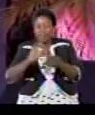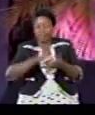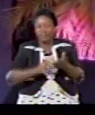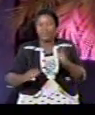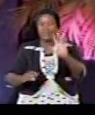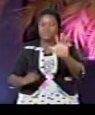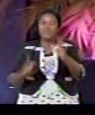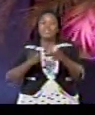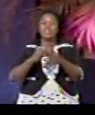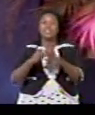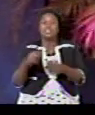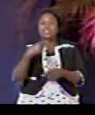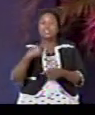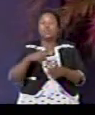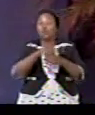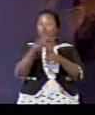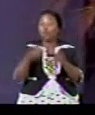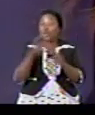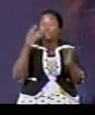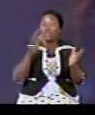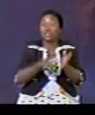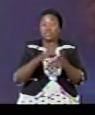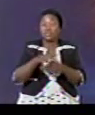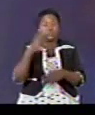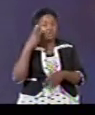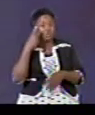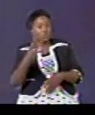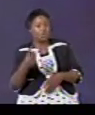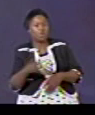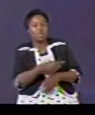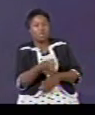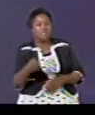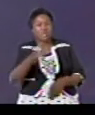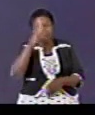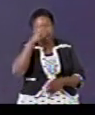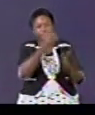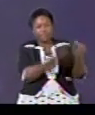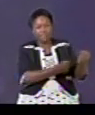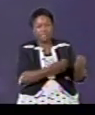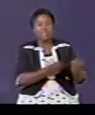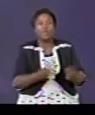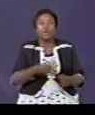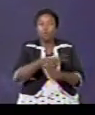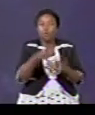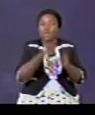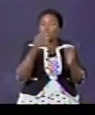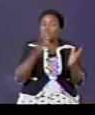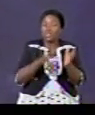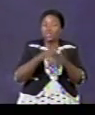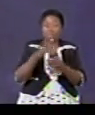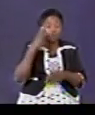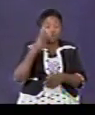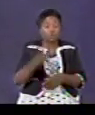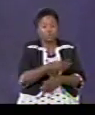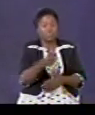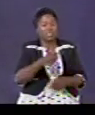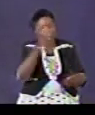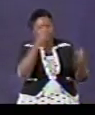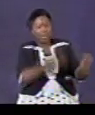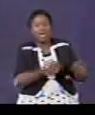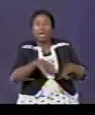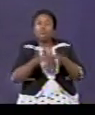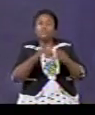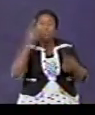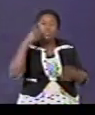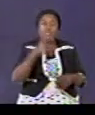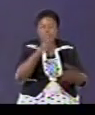it says, when Jesus saw their faith. When Jesus saw their faith. How do you see the faith